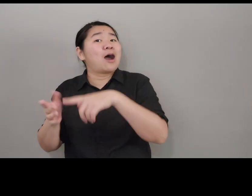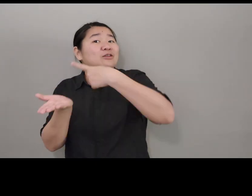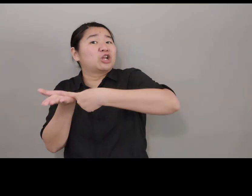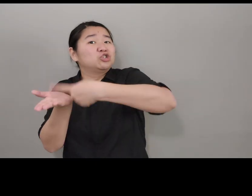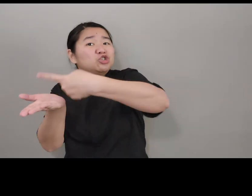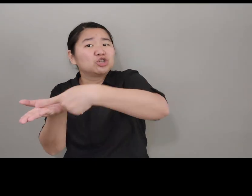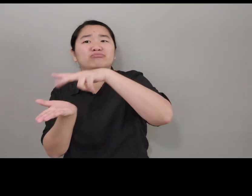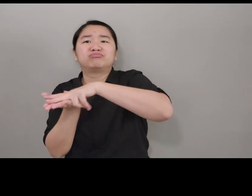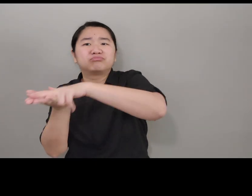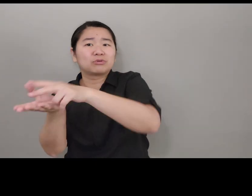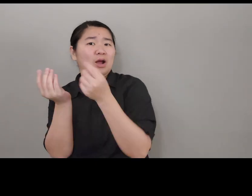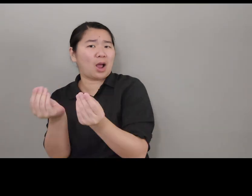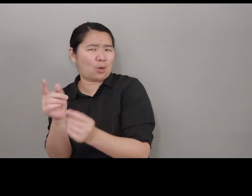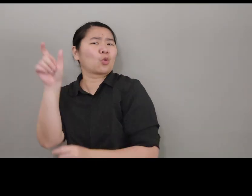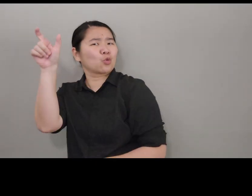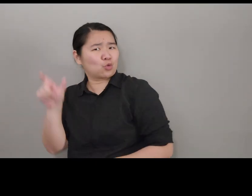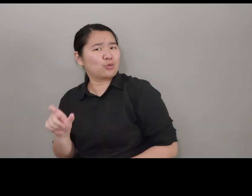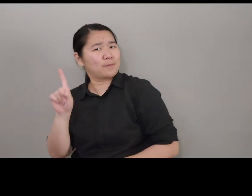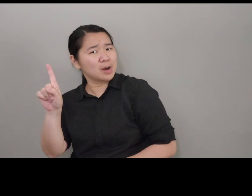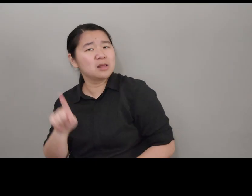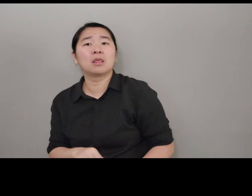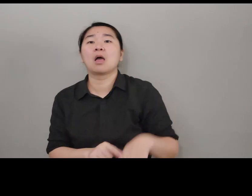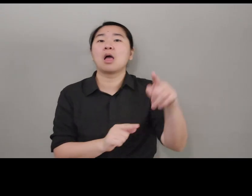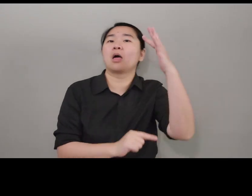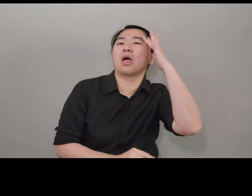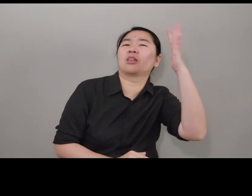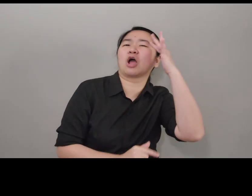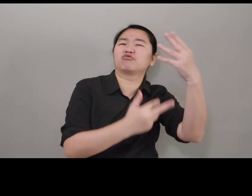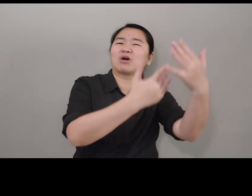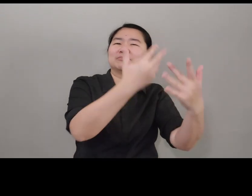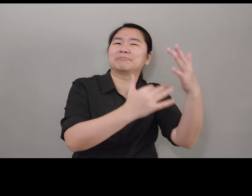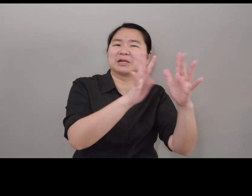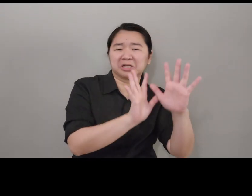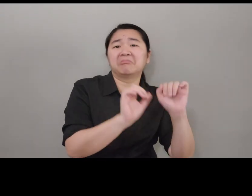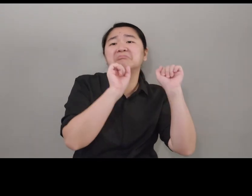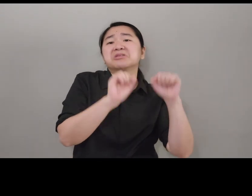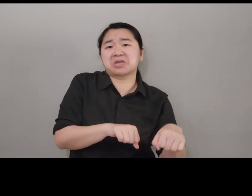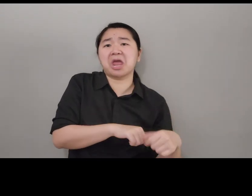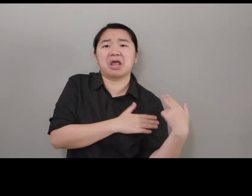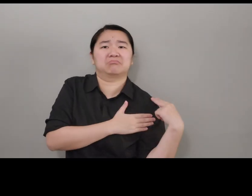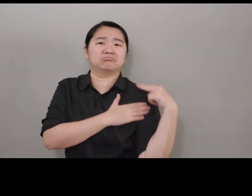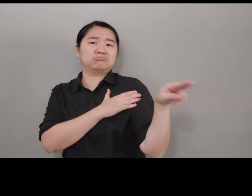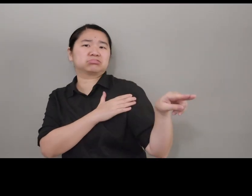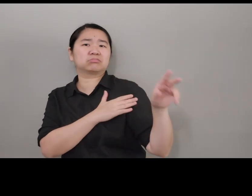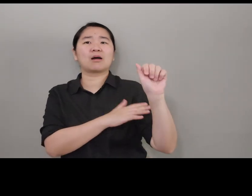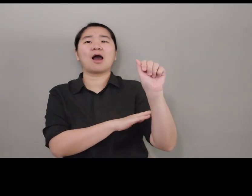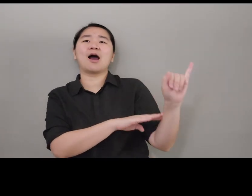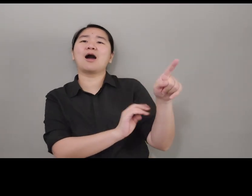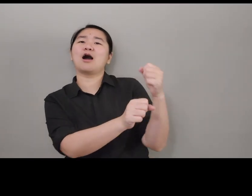algorithmic, automation that we see. So let me talk about the way I see it. I think for